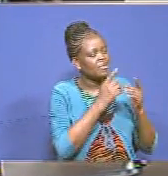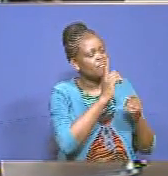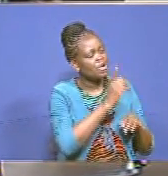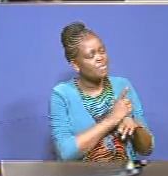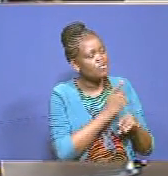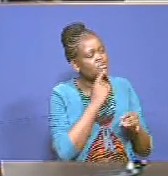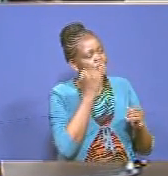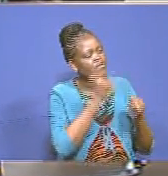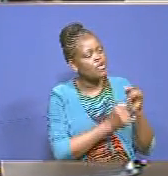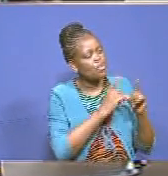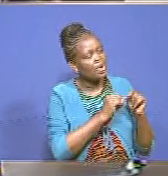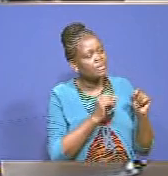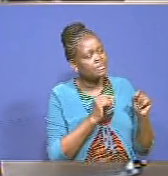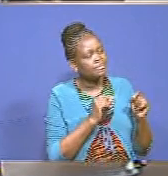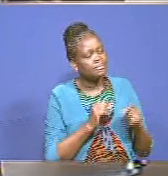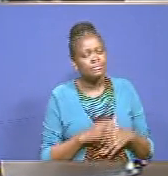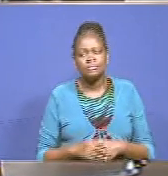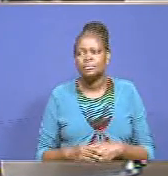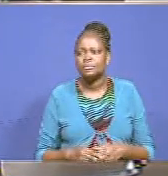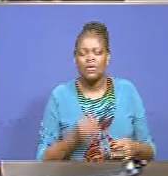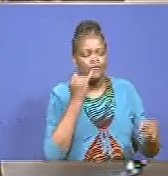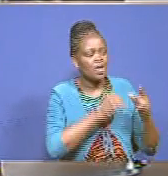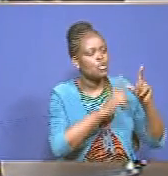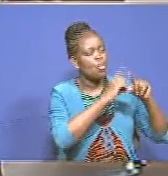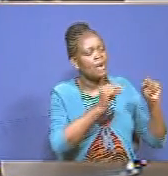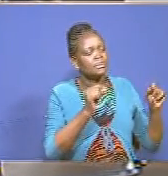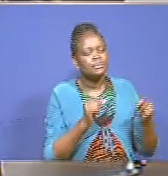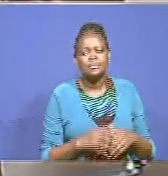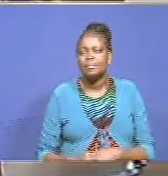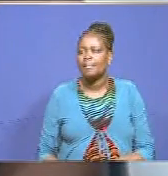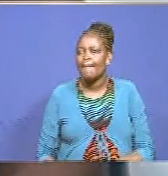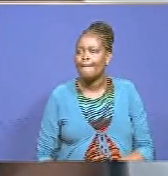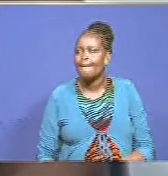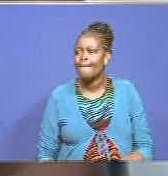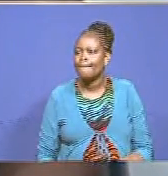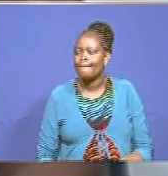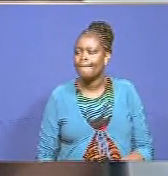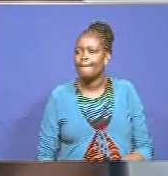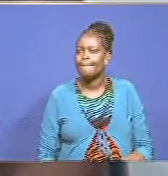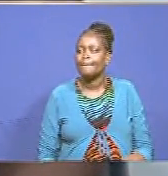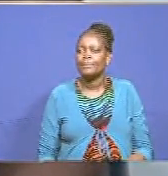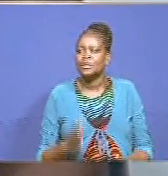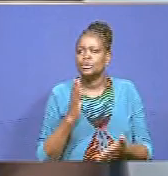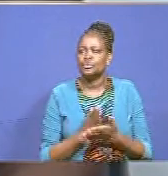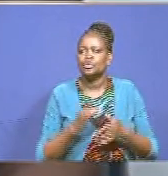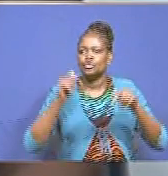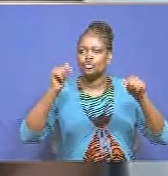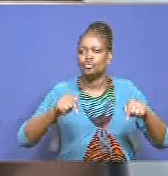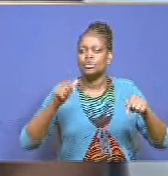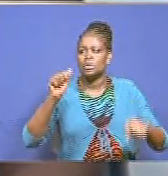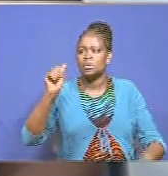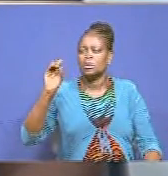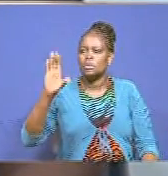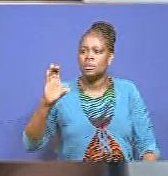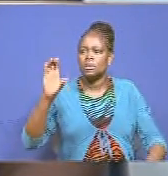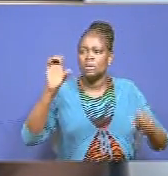Mm. Yeah. Your parting shot. Oh, yeah. Actually, today as the ANC